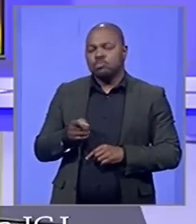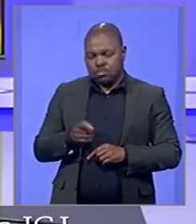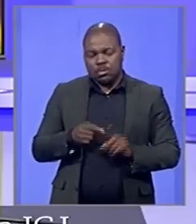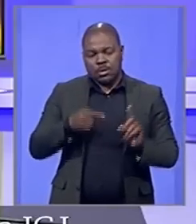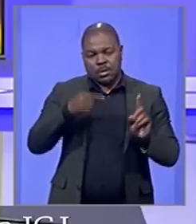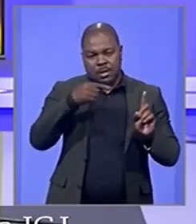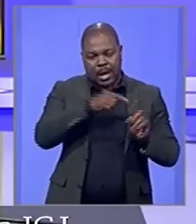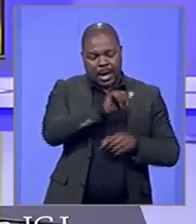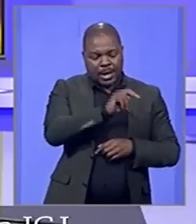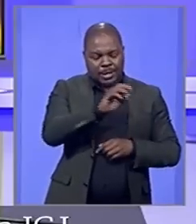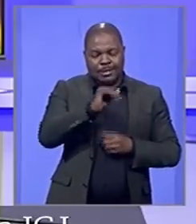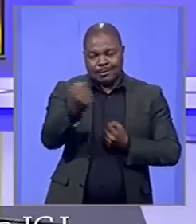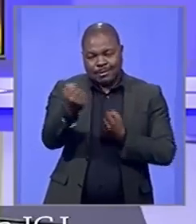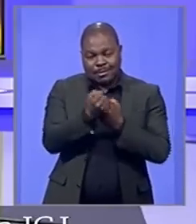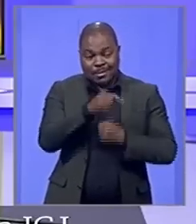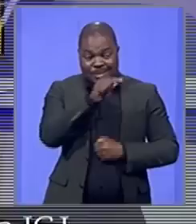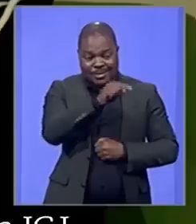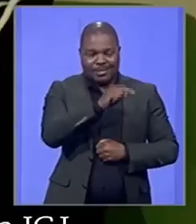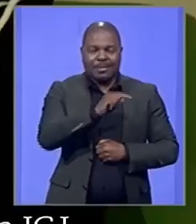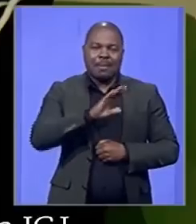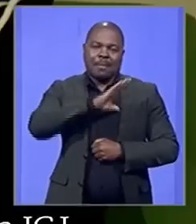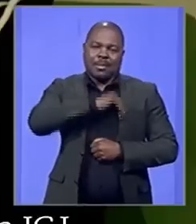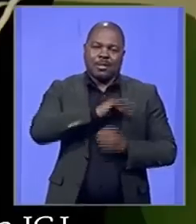baagi ba Palestina.